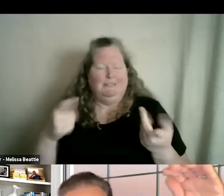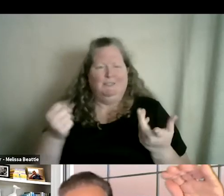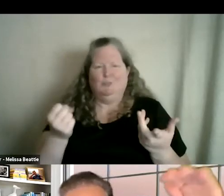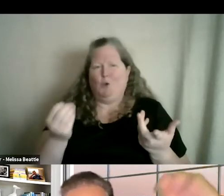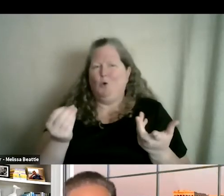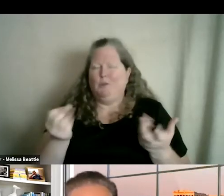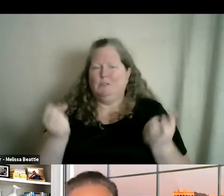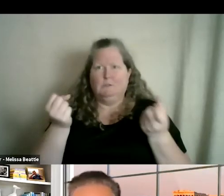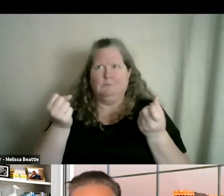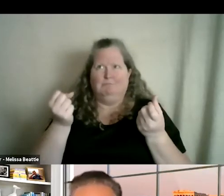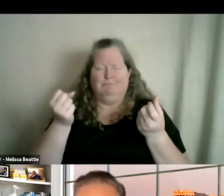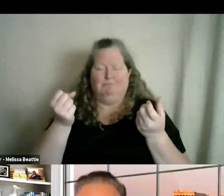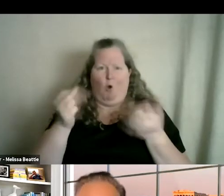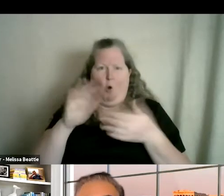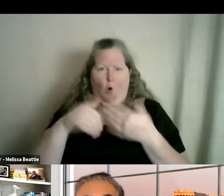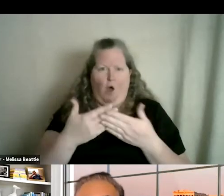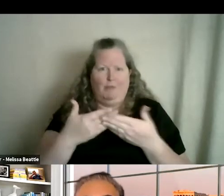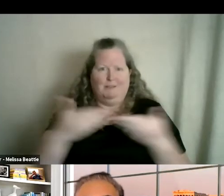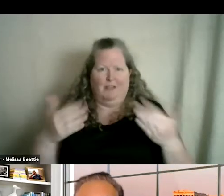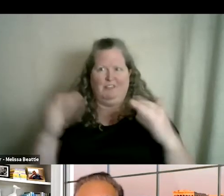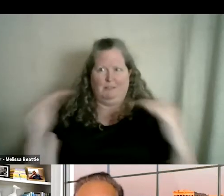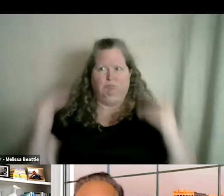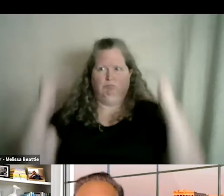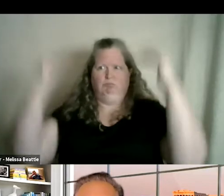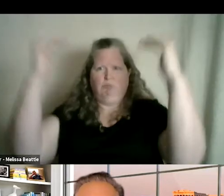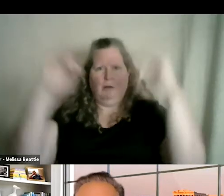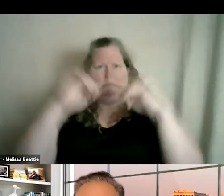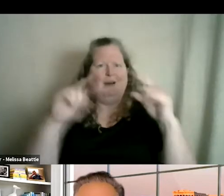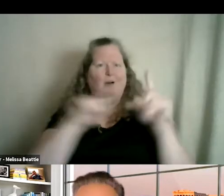that's way up there, but there is also a very practical